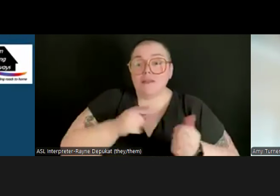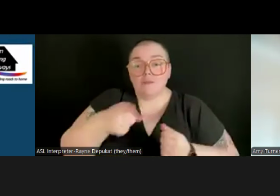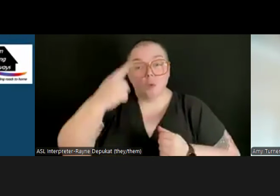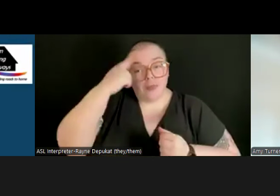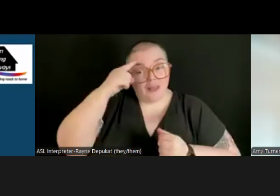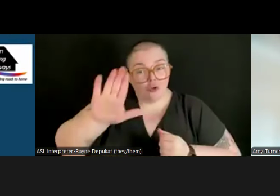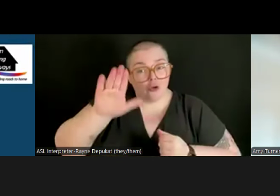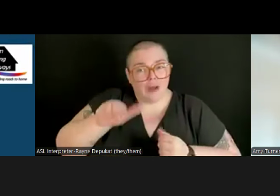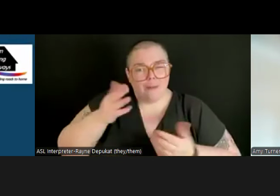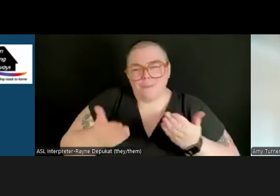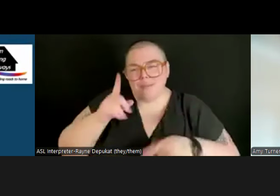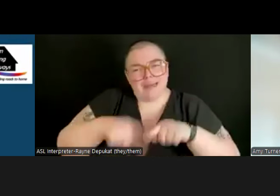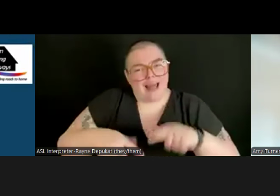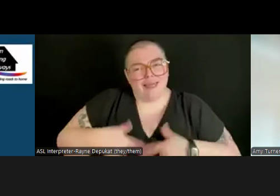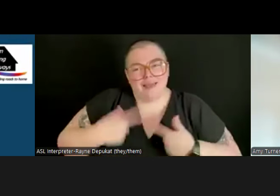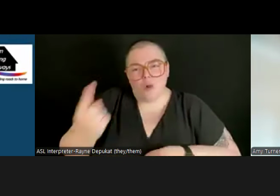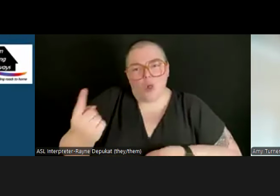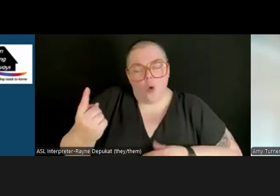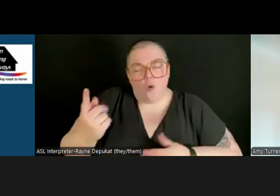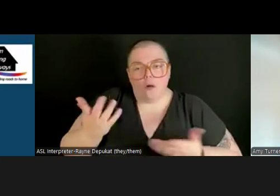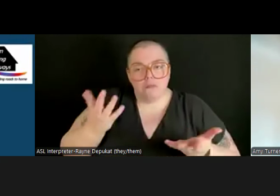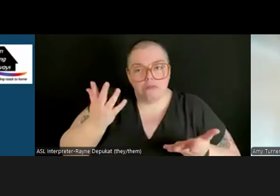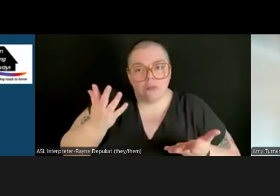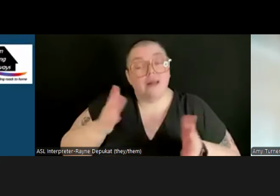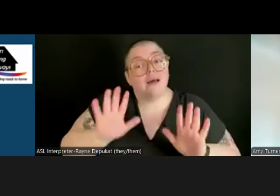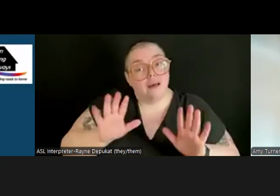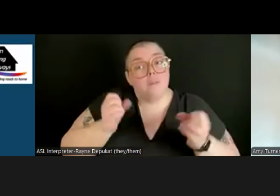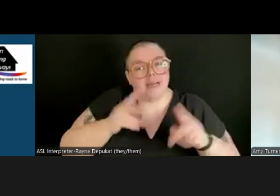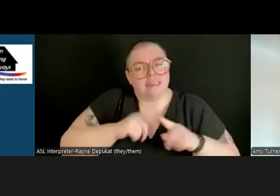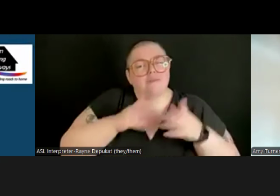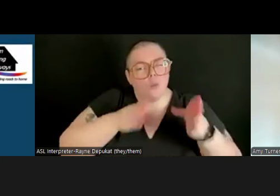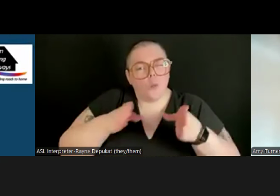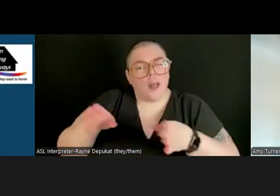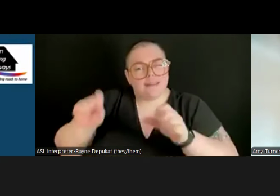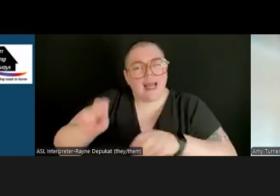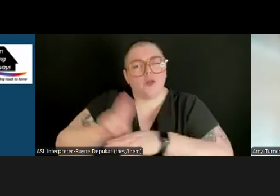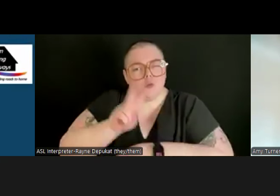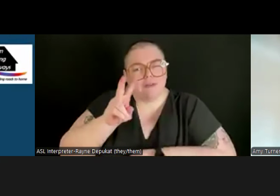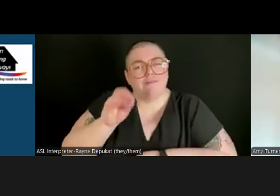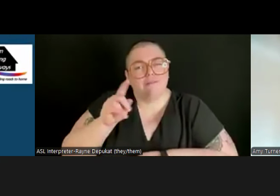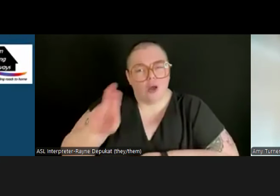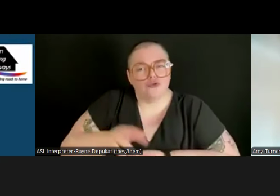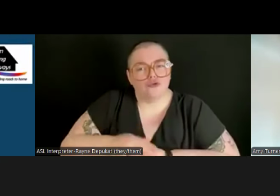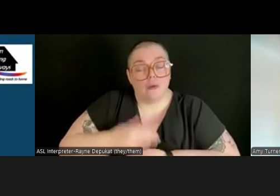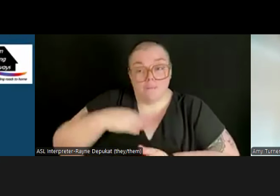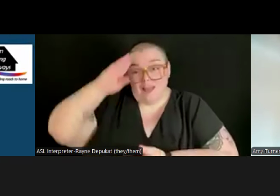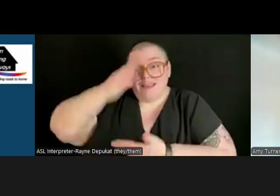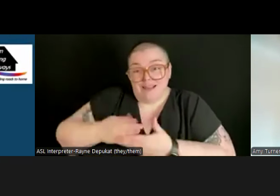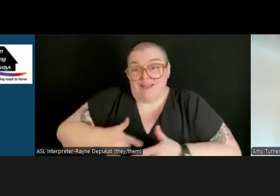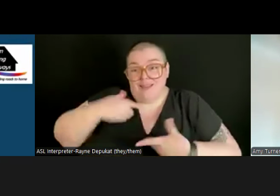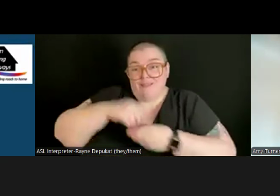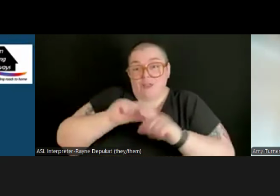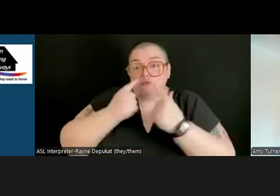alone. There are many ways to use a voucher. My son lives in a group home and he has a voucher.